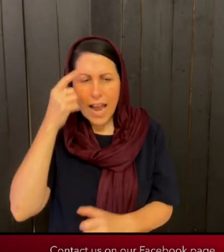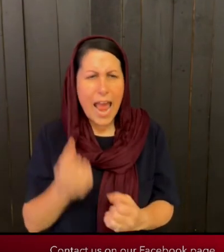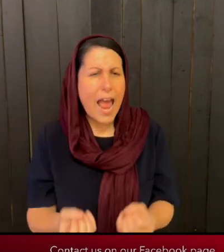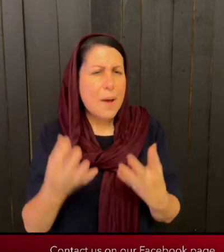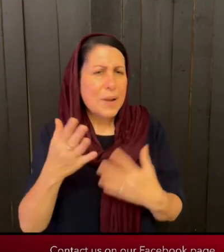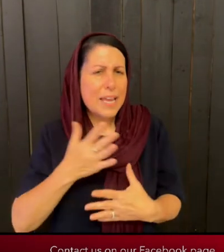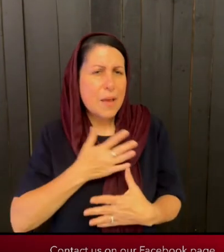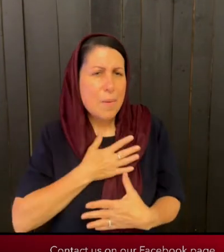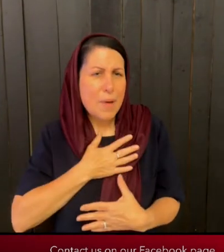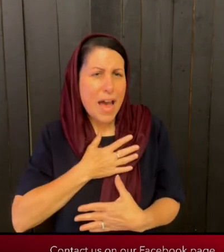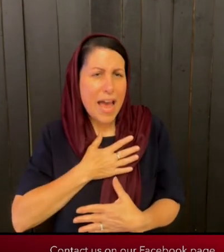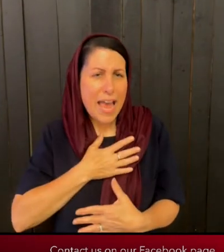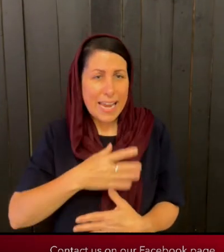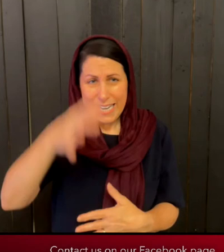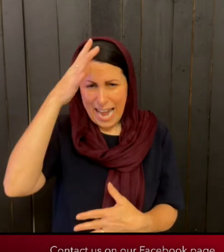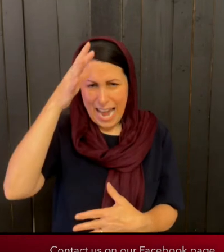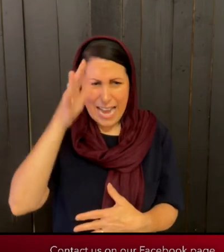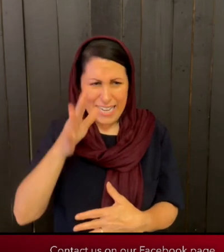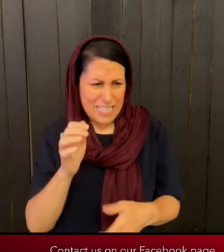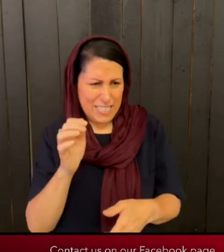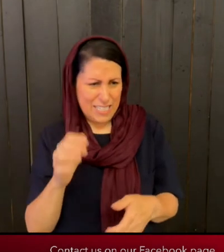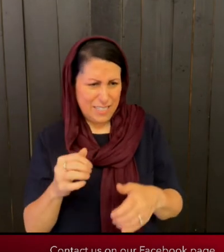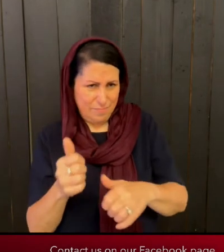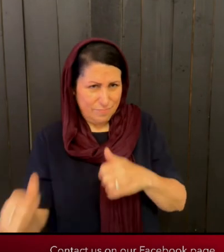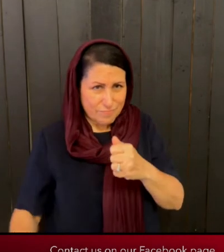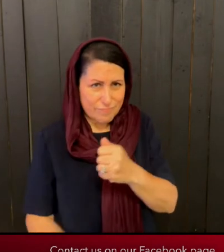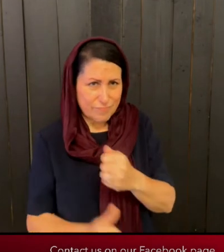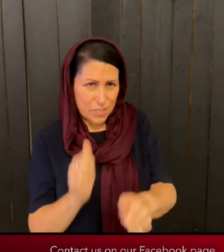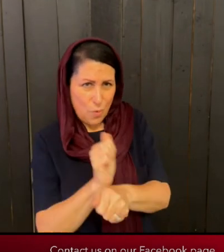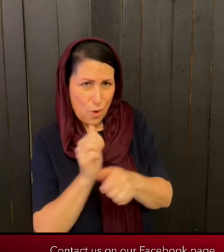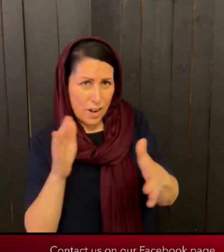bread? But I'm dying here with hunger." Notice he came to his senses.